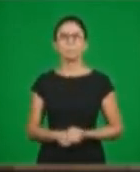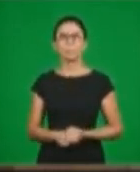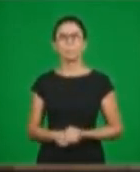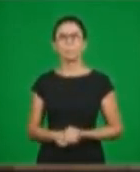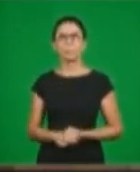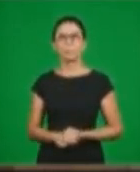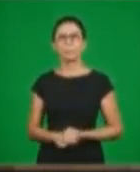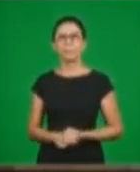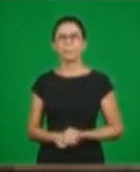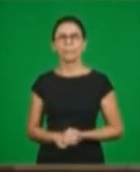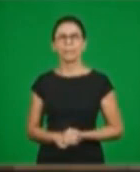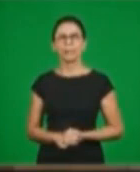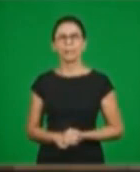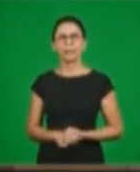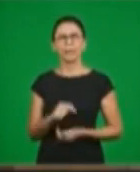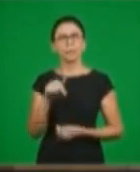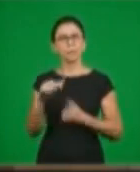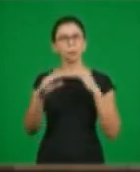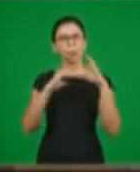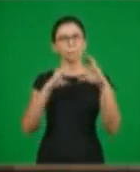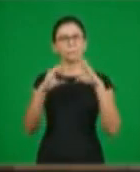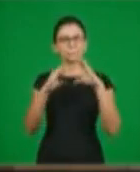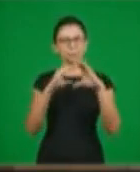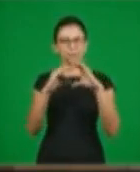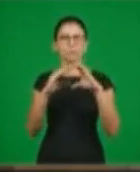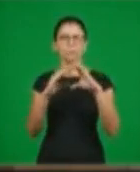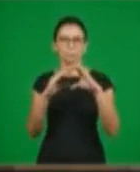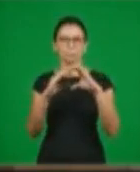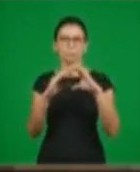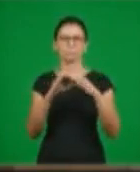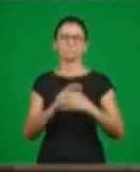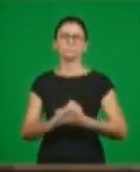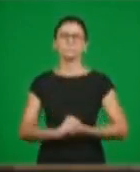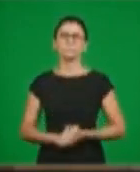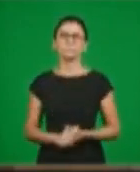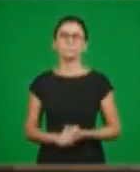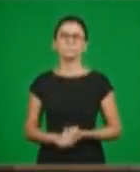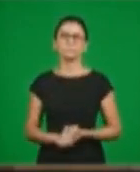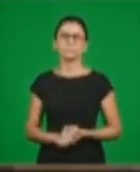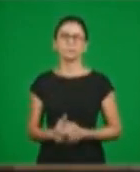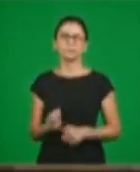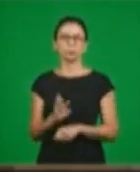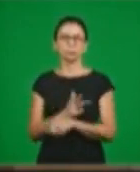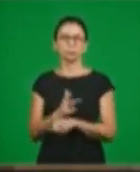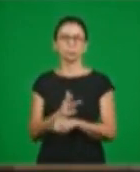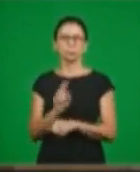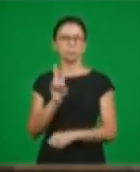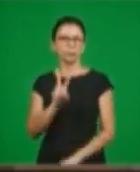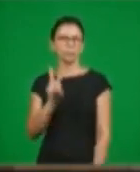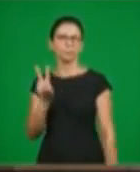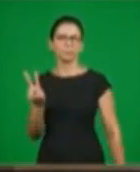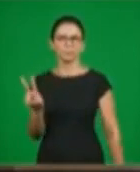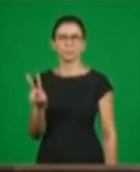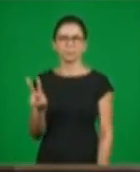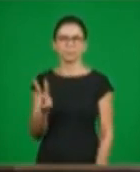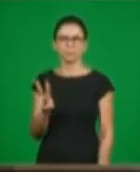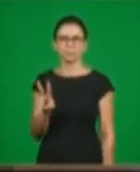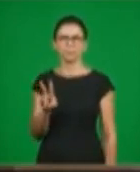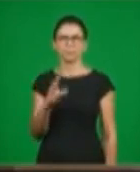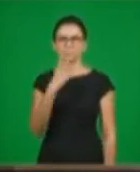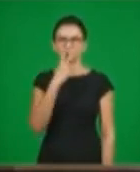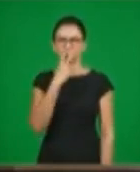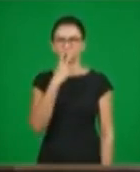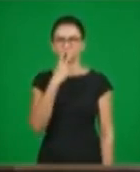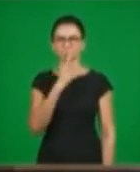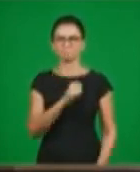through our center of communications, our central communications, and the state of